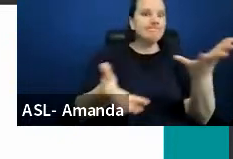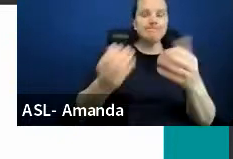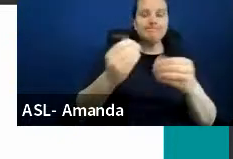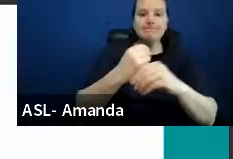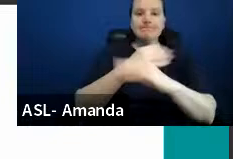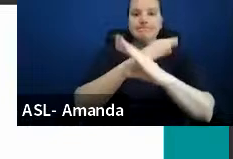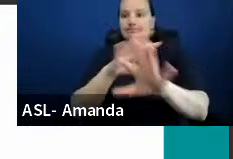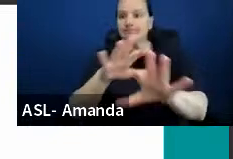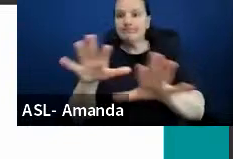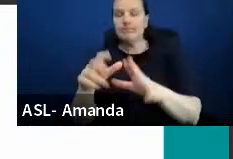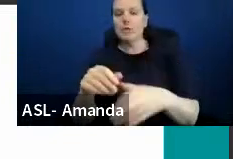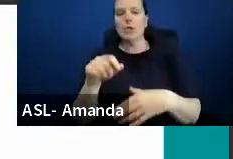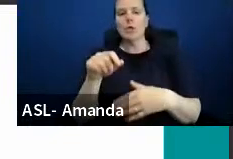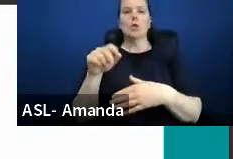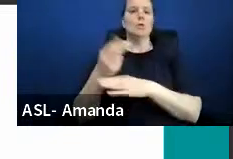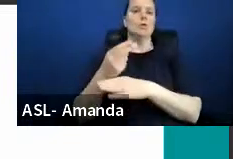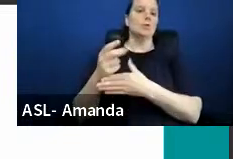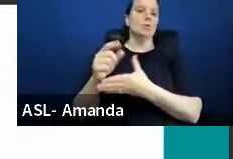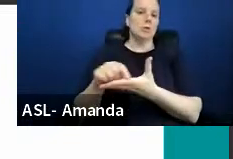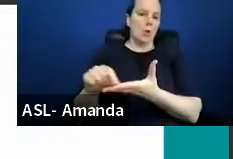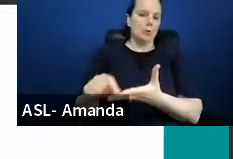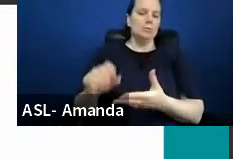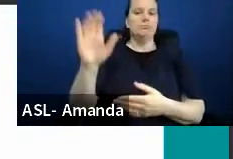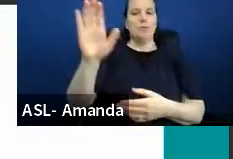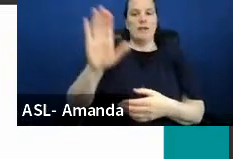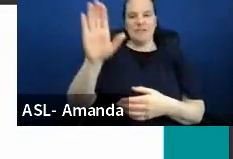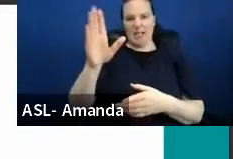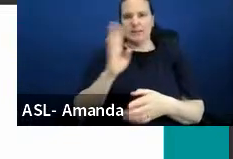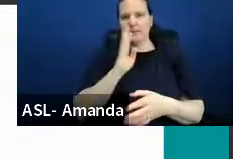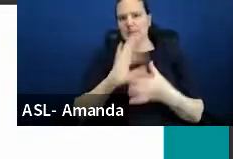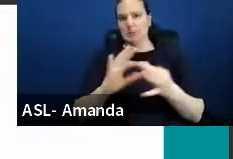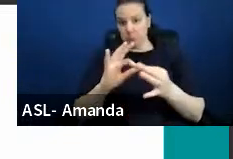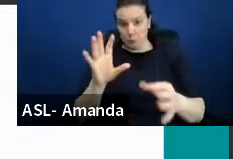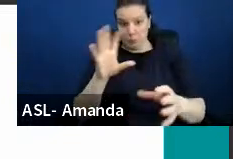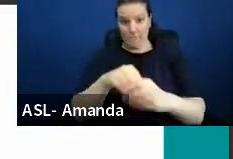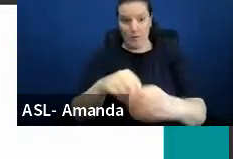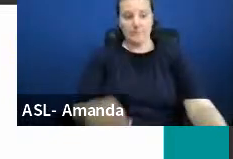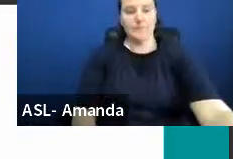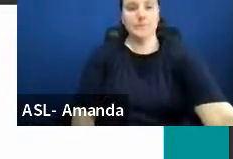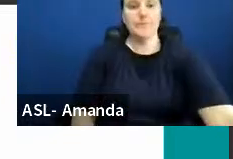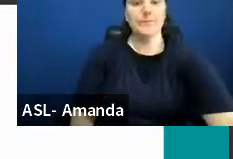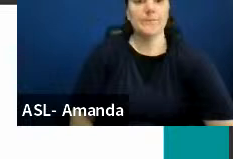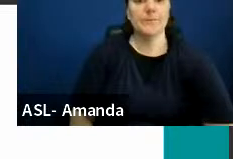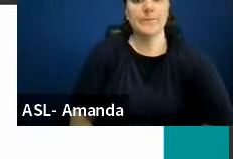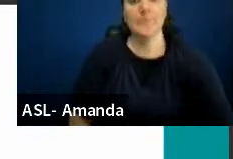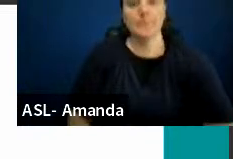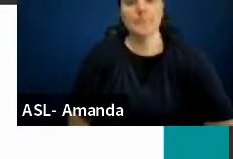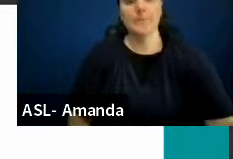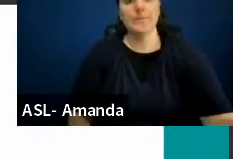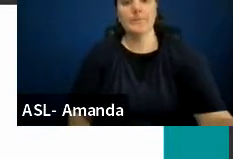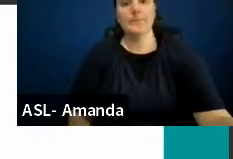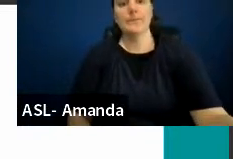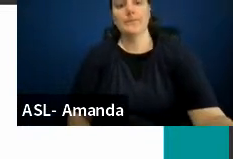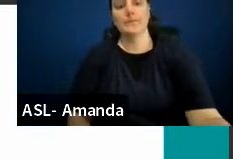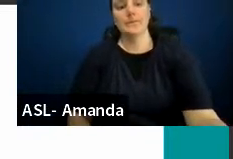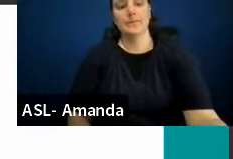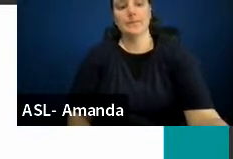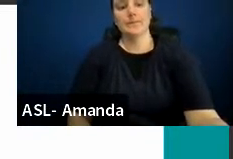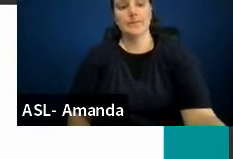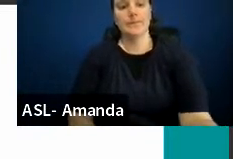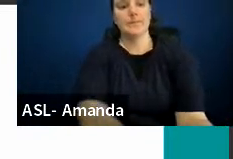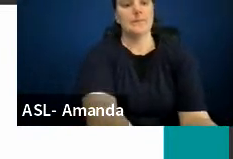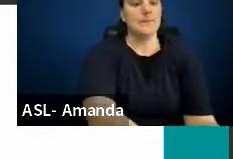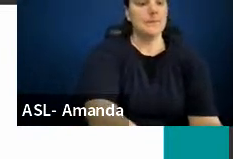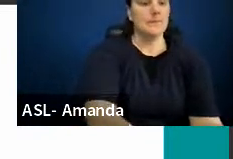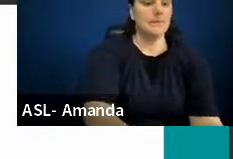tools like written notes, the raise hand and speak features to stay engaged. Take care of your personal needs and inform the facilitator